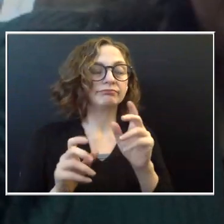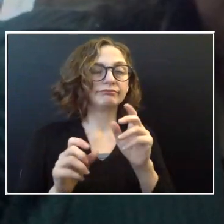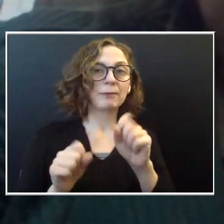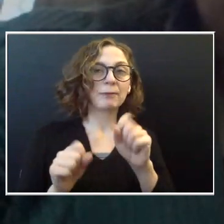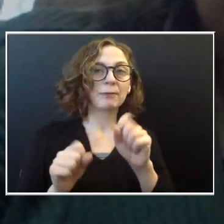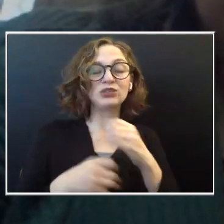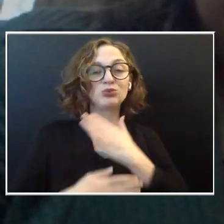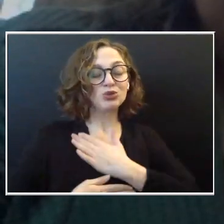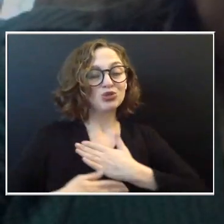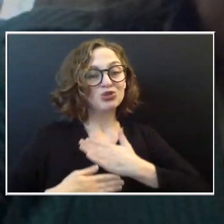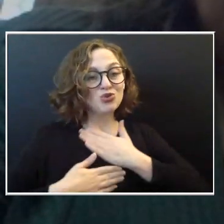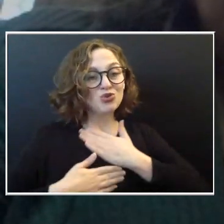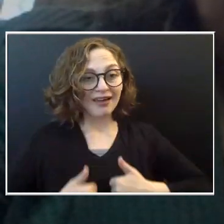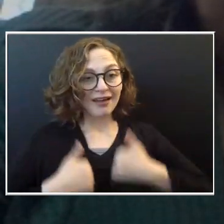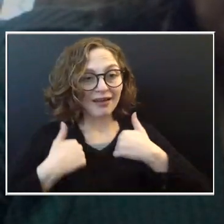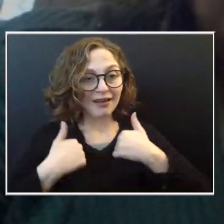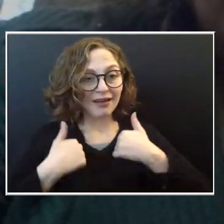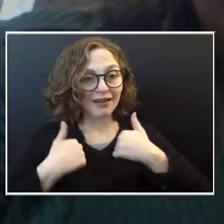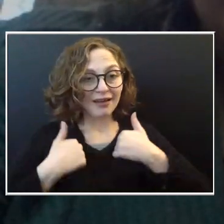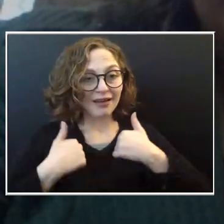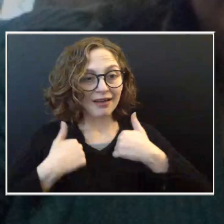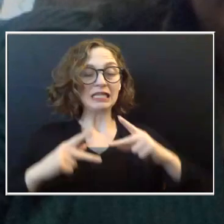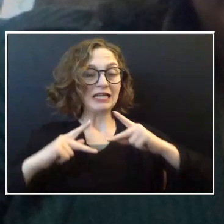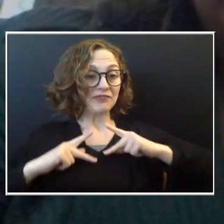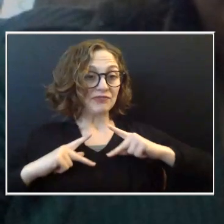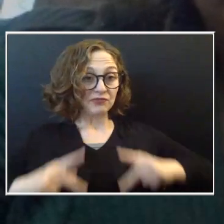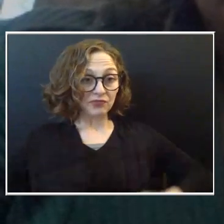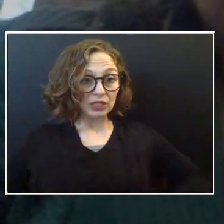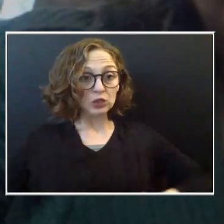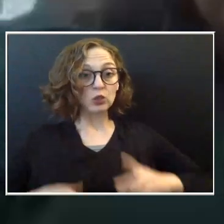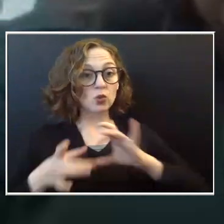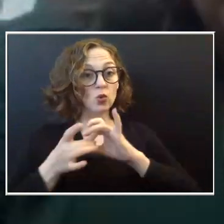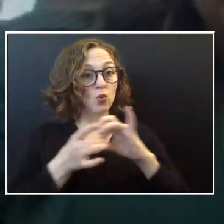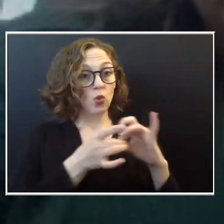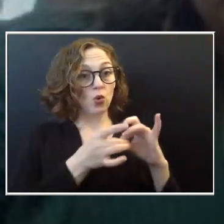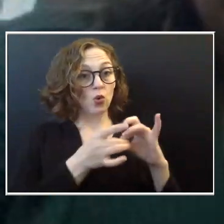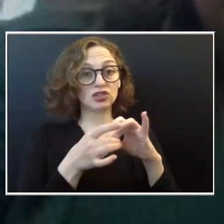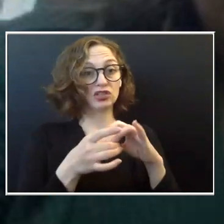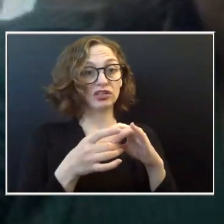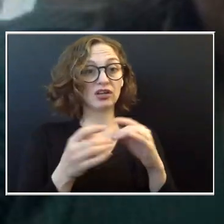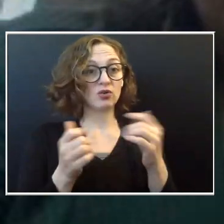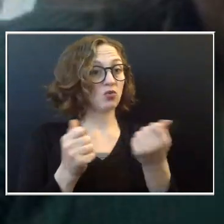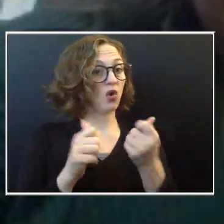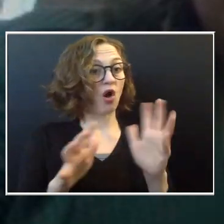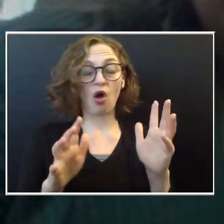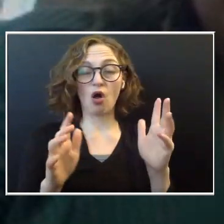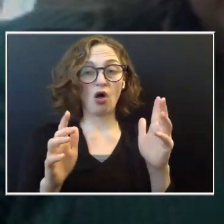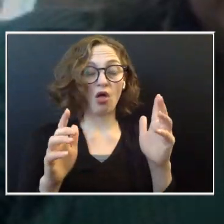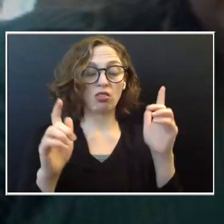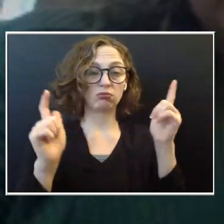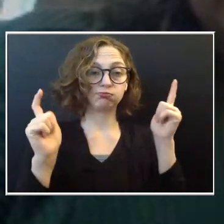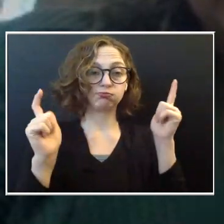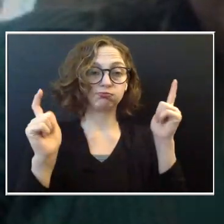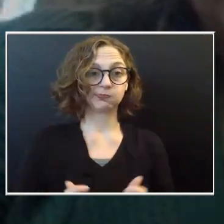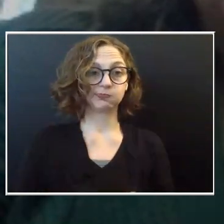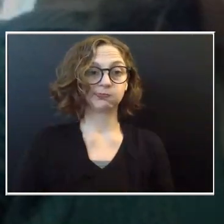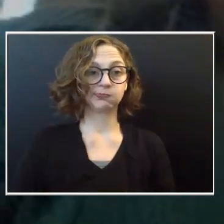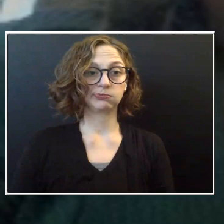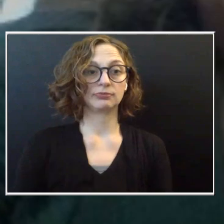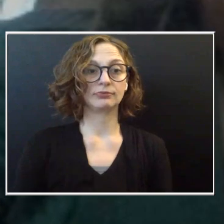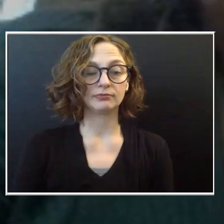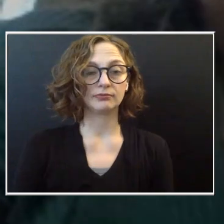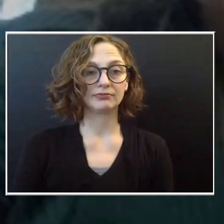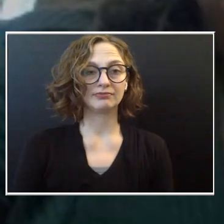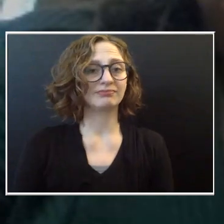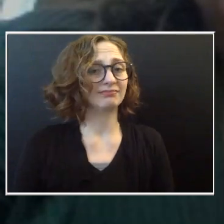physical coordination were gone. And so he just wasn't, he wasn't the same Gary